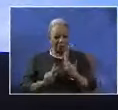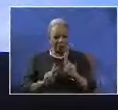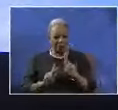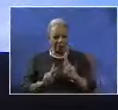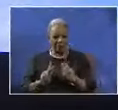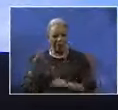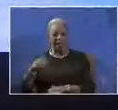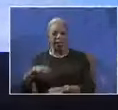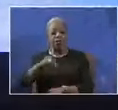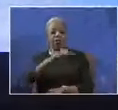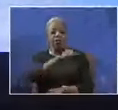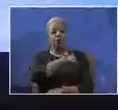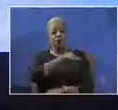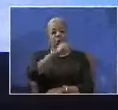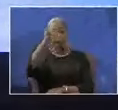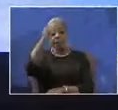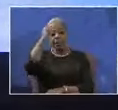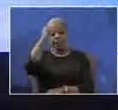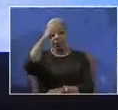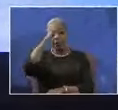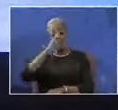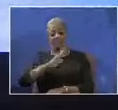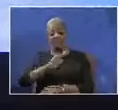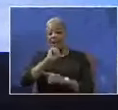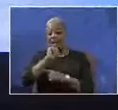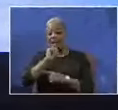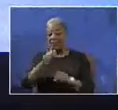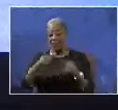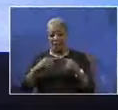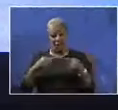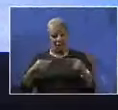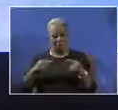to numbering, because in the book of Acts, we are told that